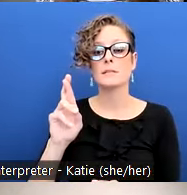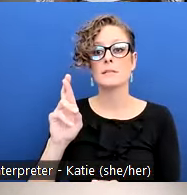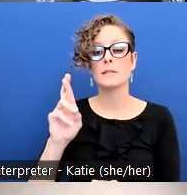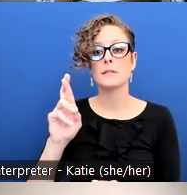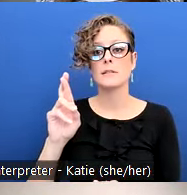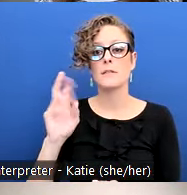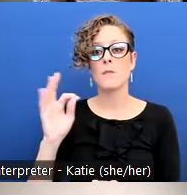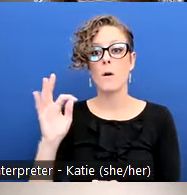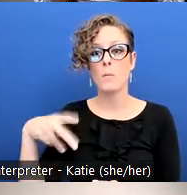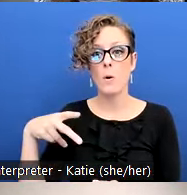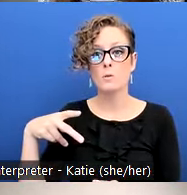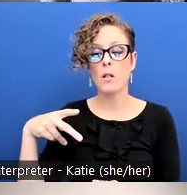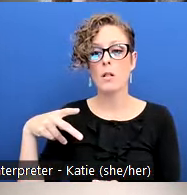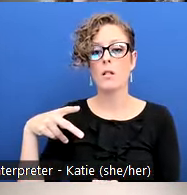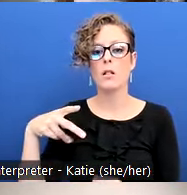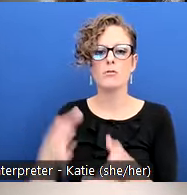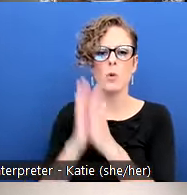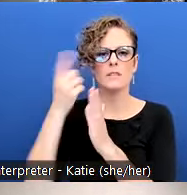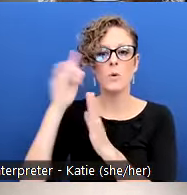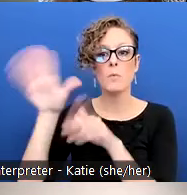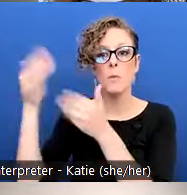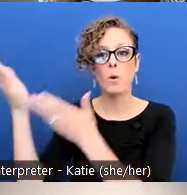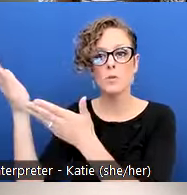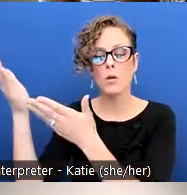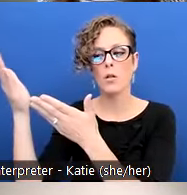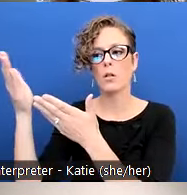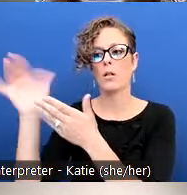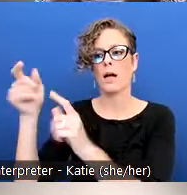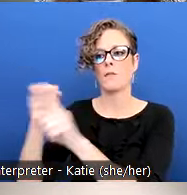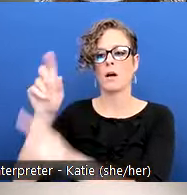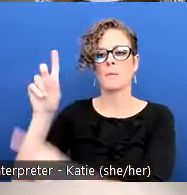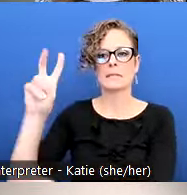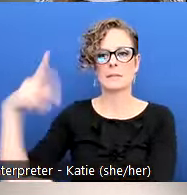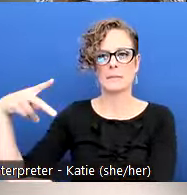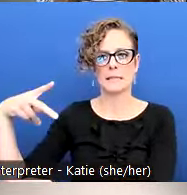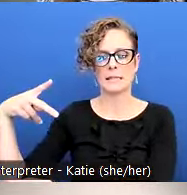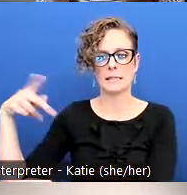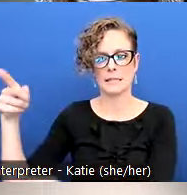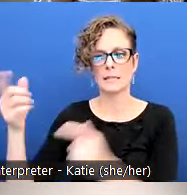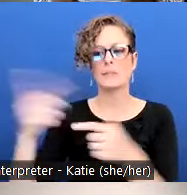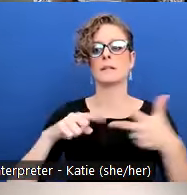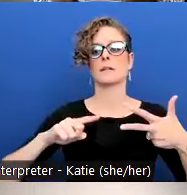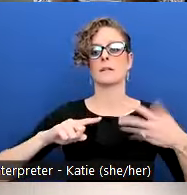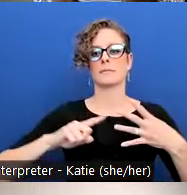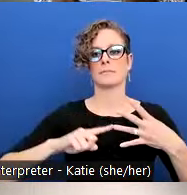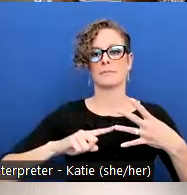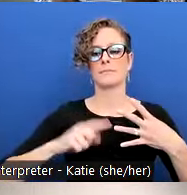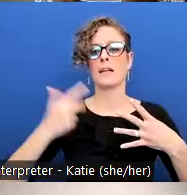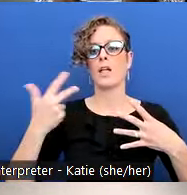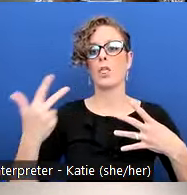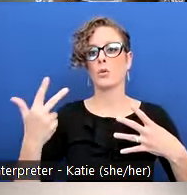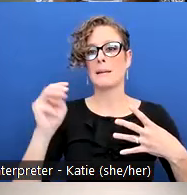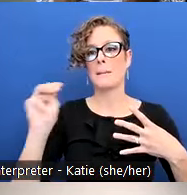be forthcoming from DVP. Third, $3 million will be going